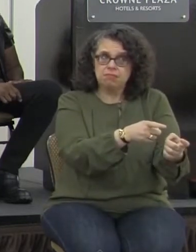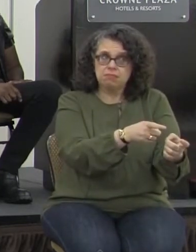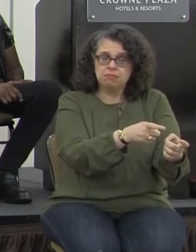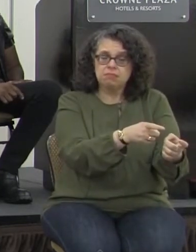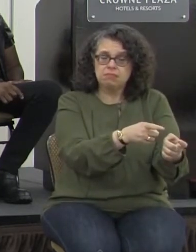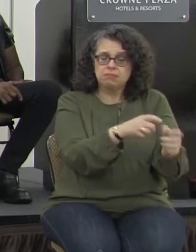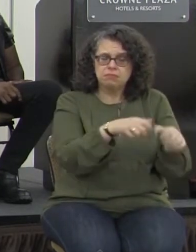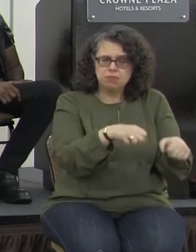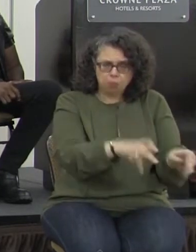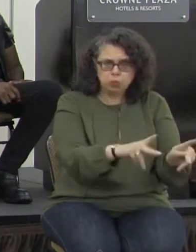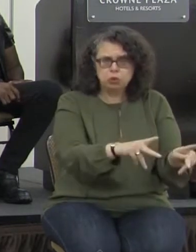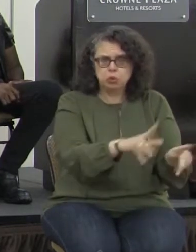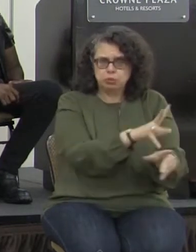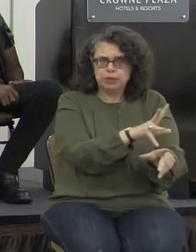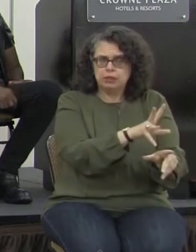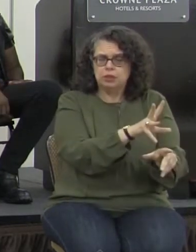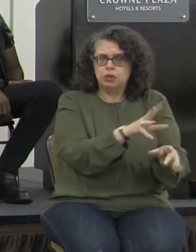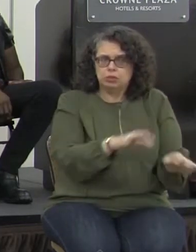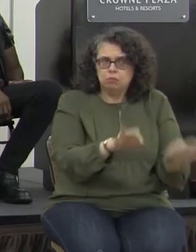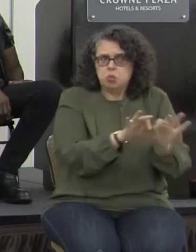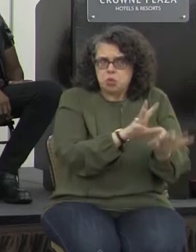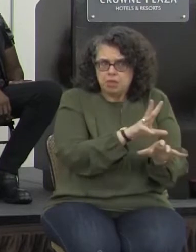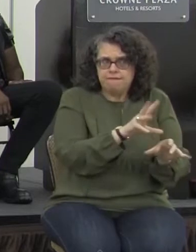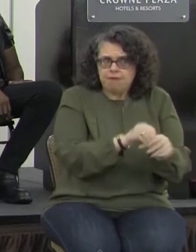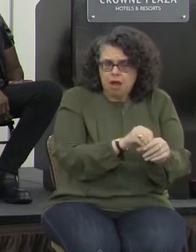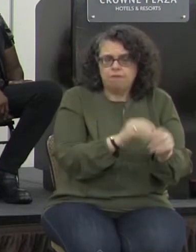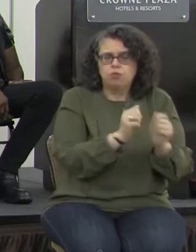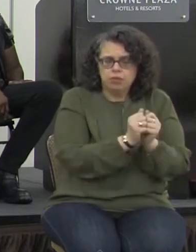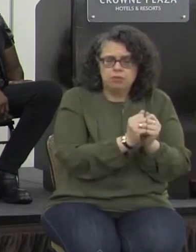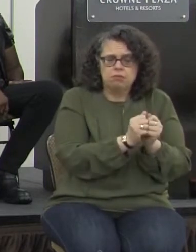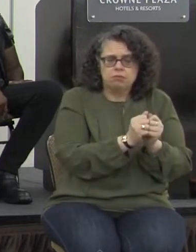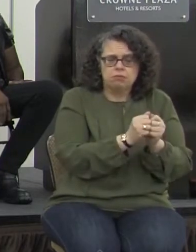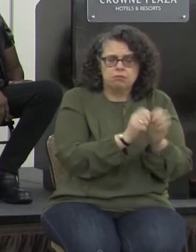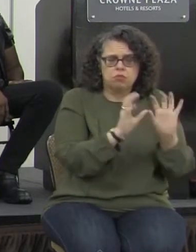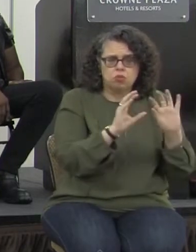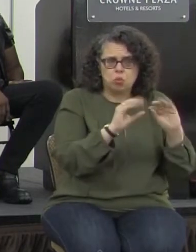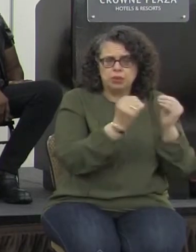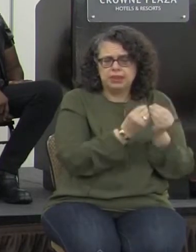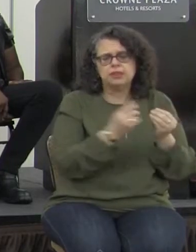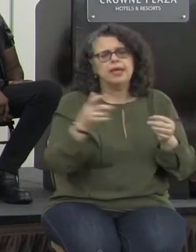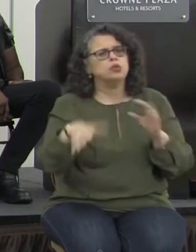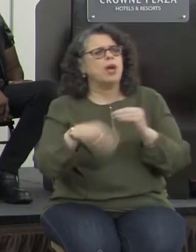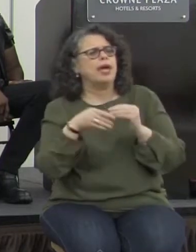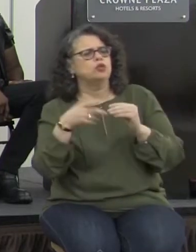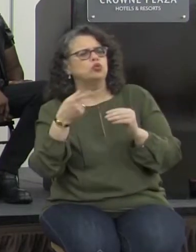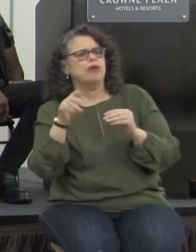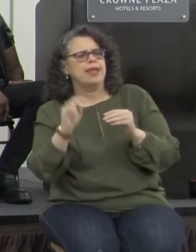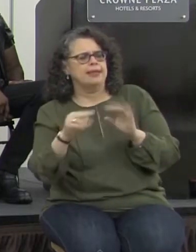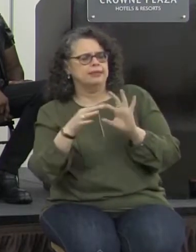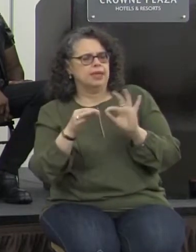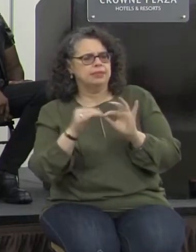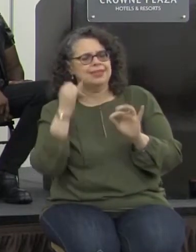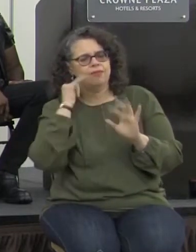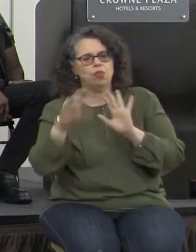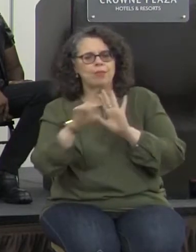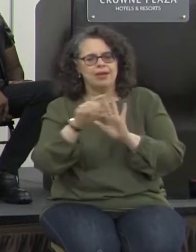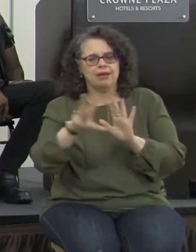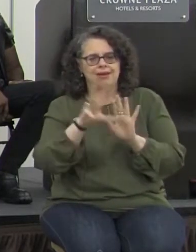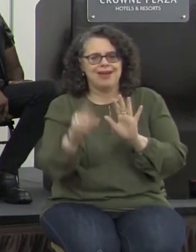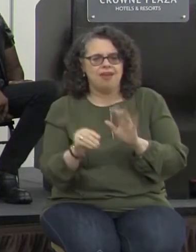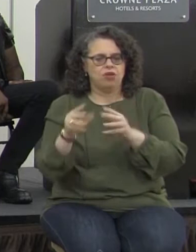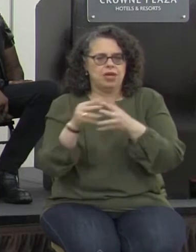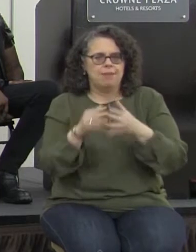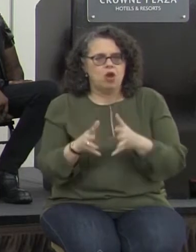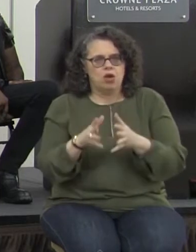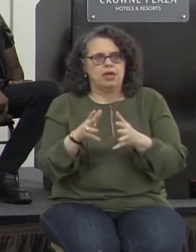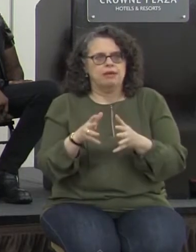a vital part of the organization. And to piggyback off what Graylin said last night, if let's say they pick an African American man or woman, we don't speak